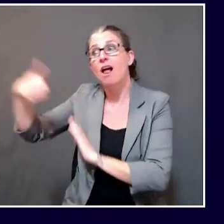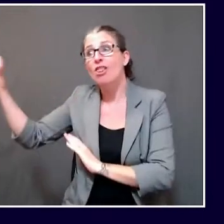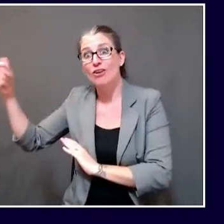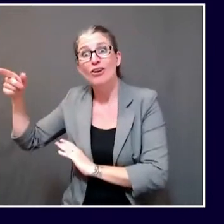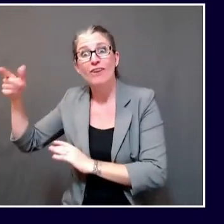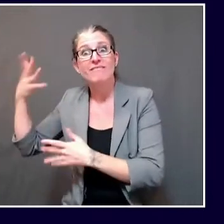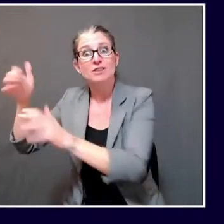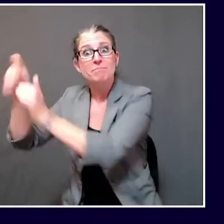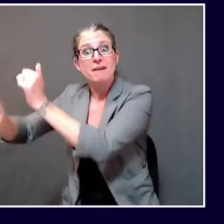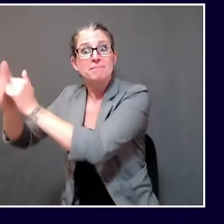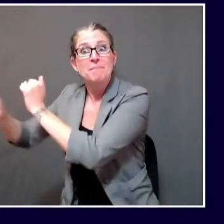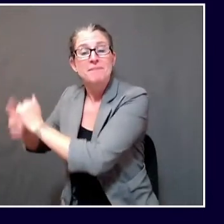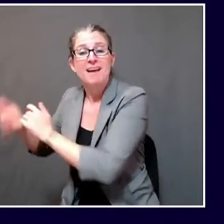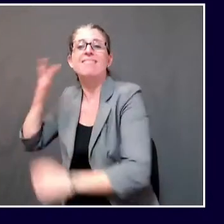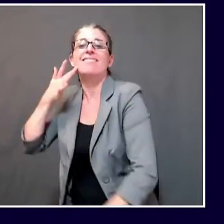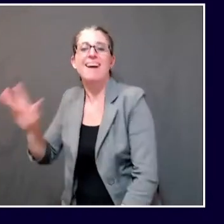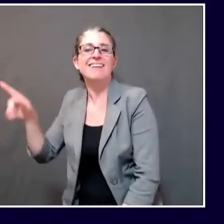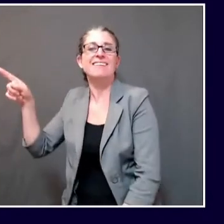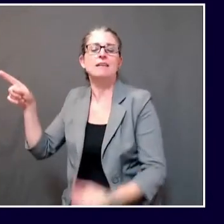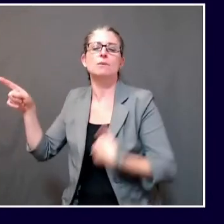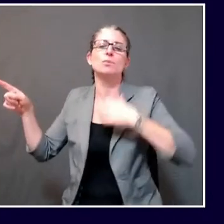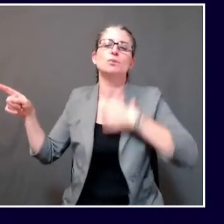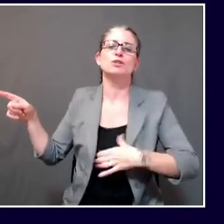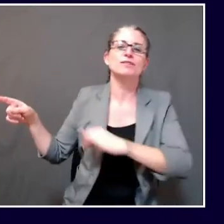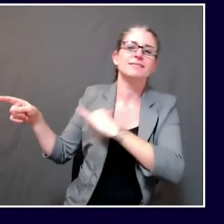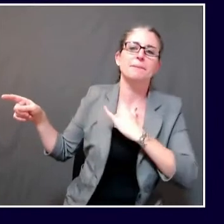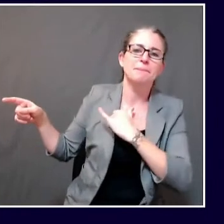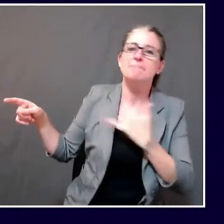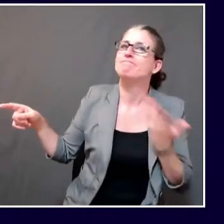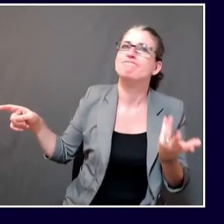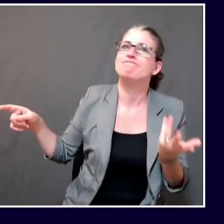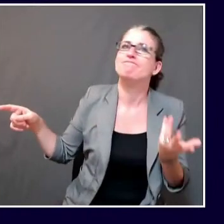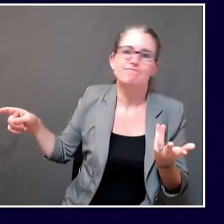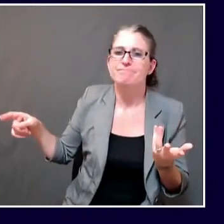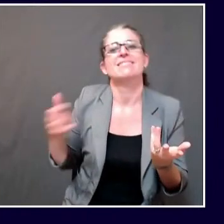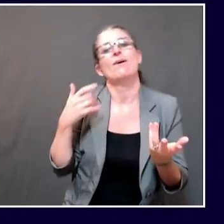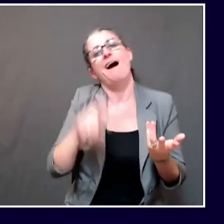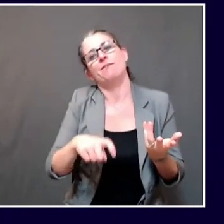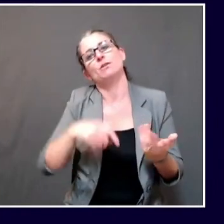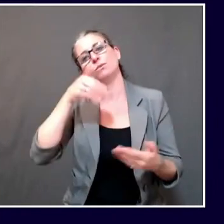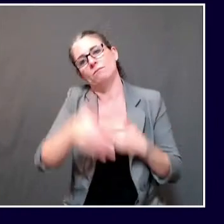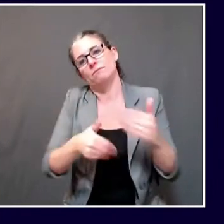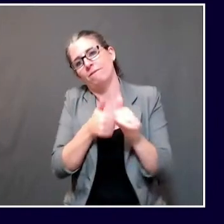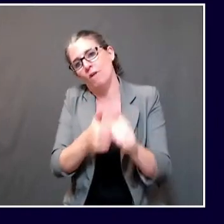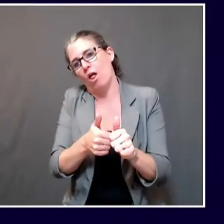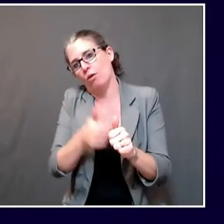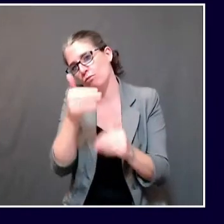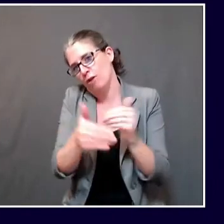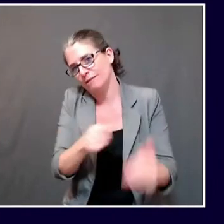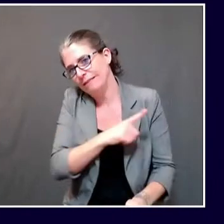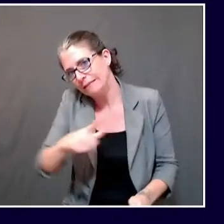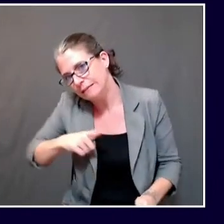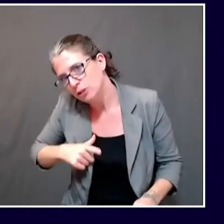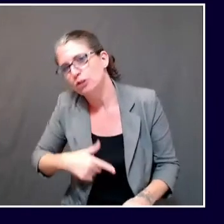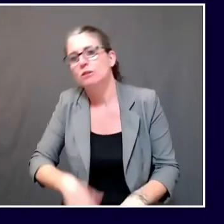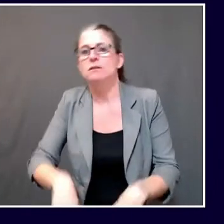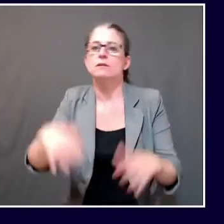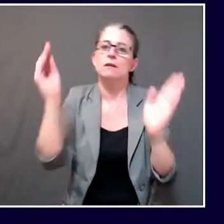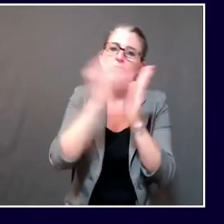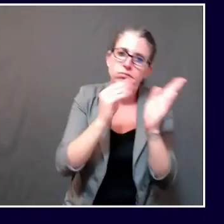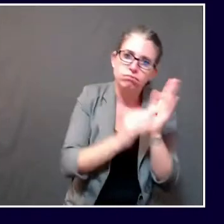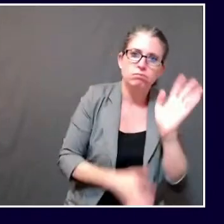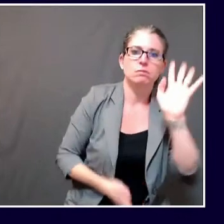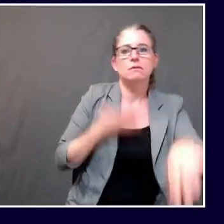process. And, the governor has adjusted the deadlines for people to mail in their voter registration